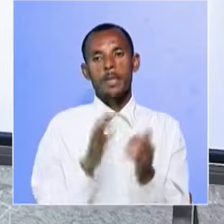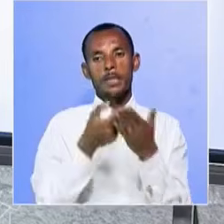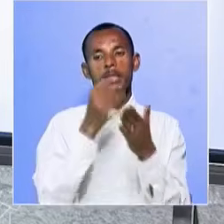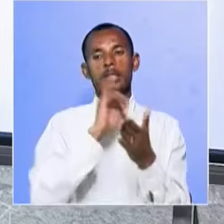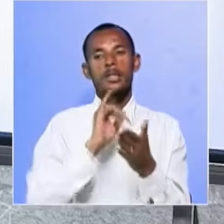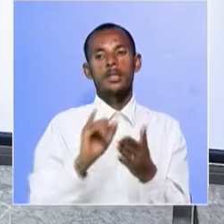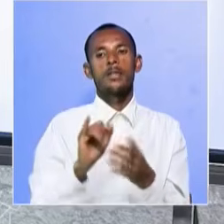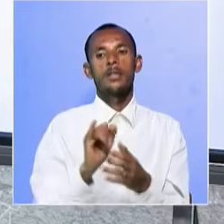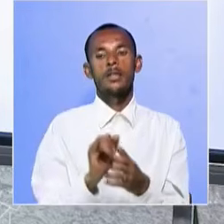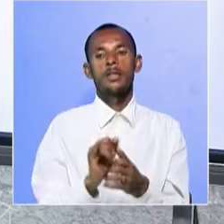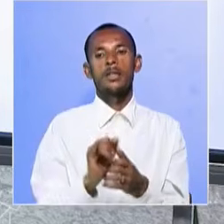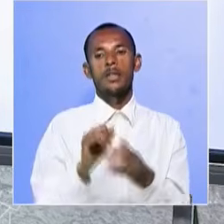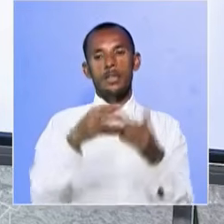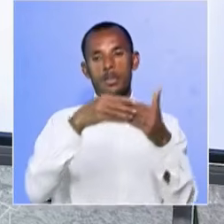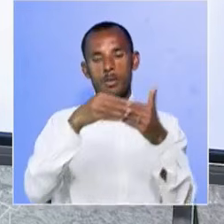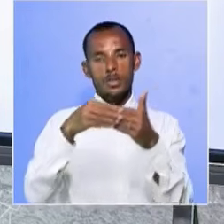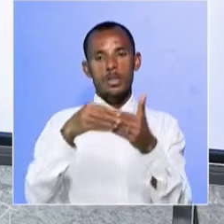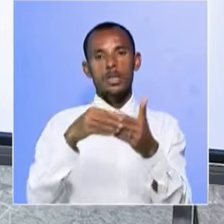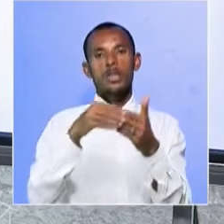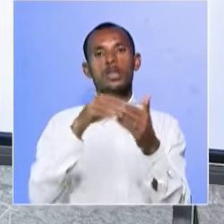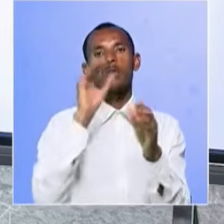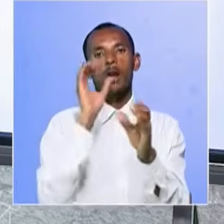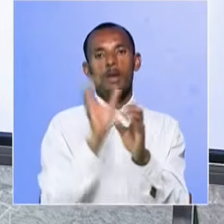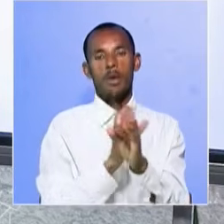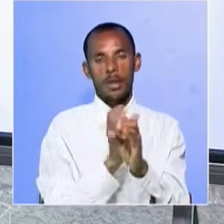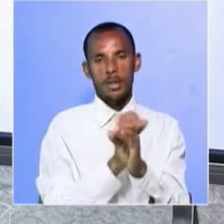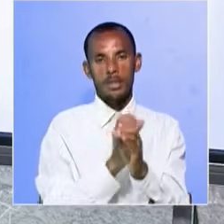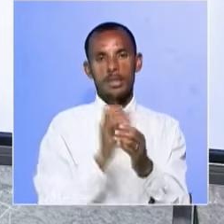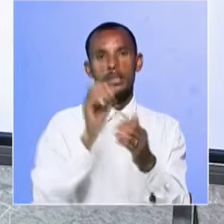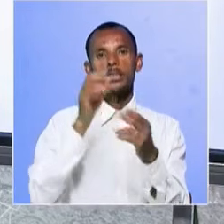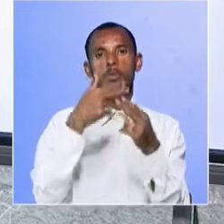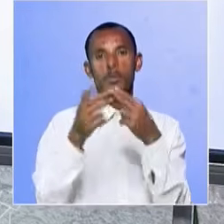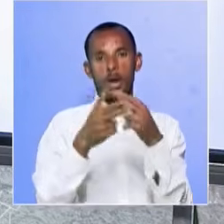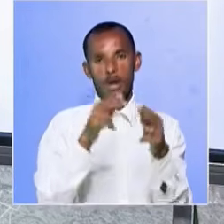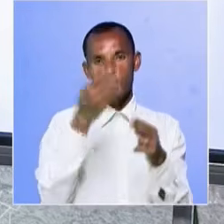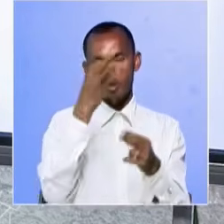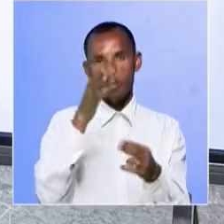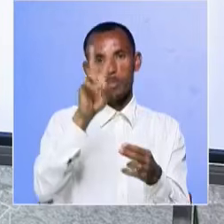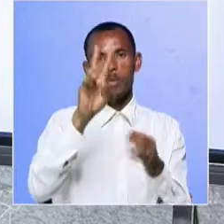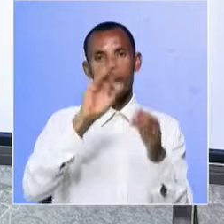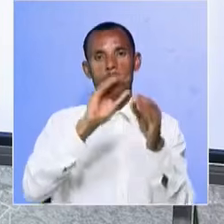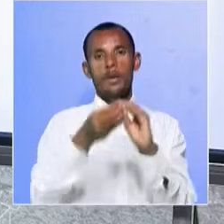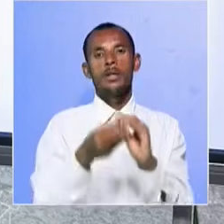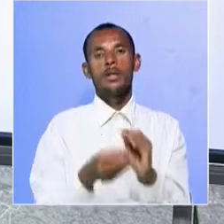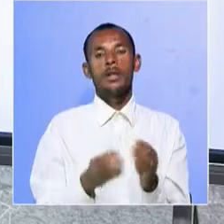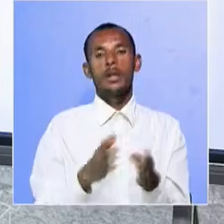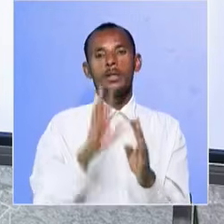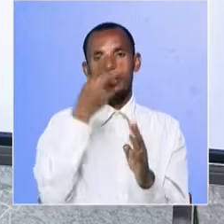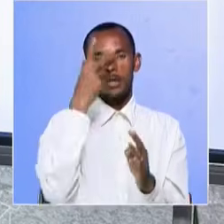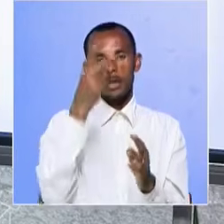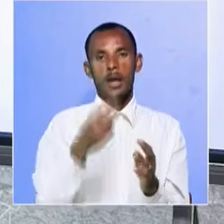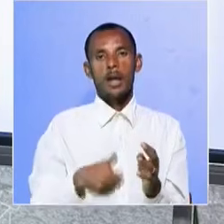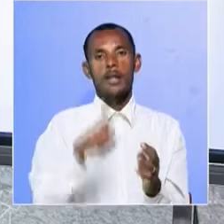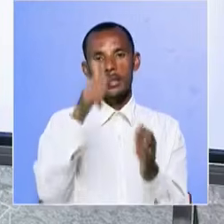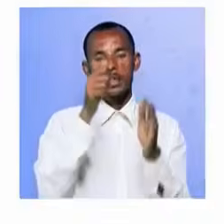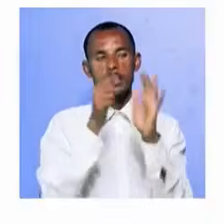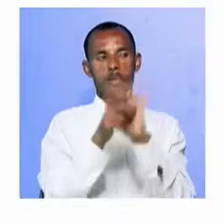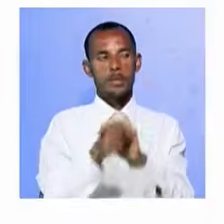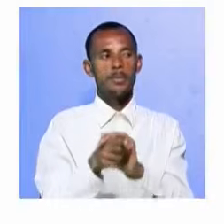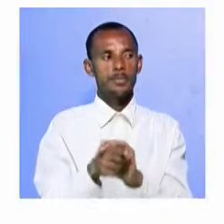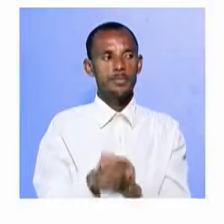is the procedure to calculate the product of two numbers. Okay, let's see another example.